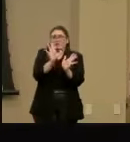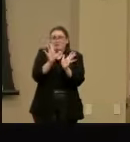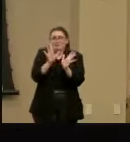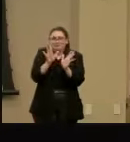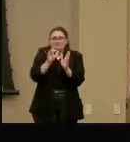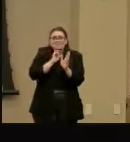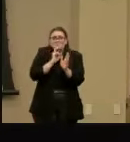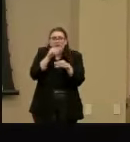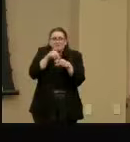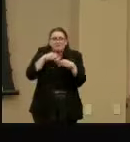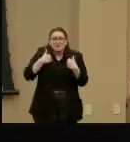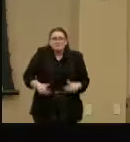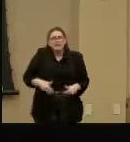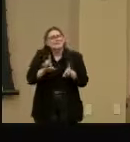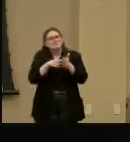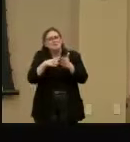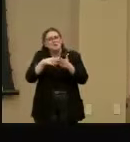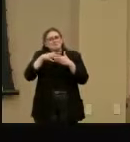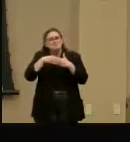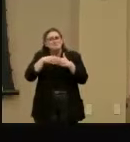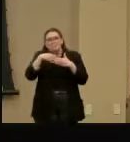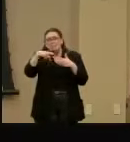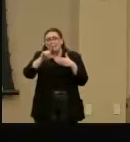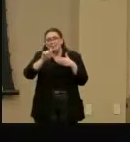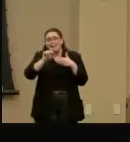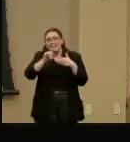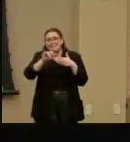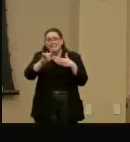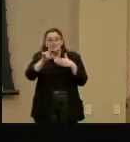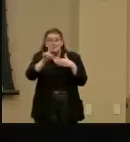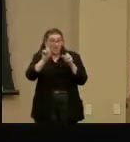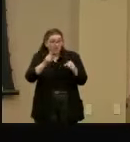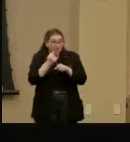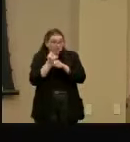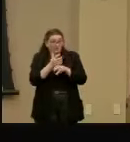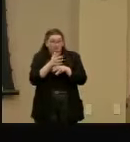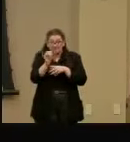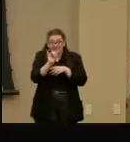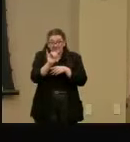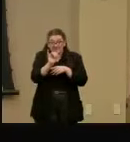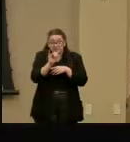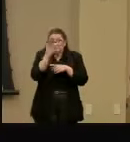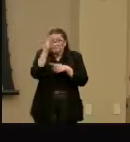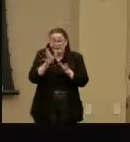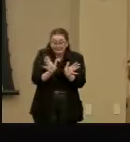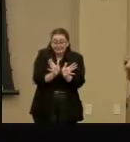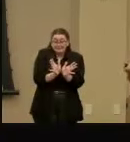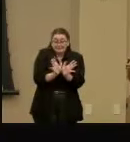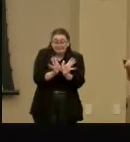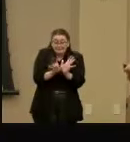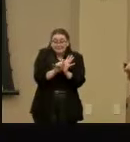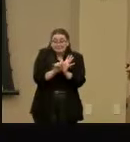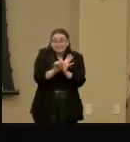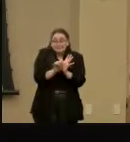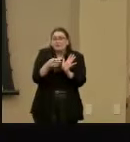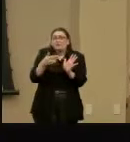little piece of metal. I think some are plastic as well. Could that cause an infection? Because now you have a foreign item in your uterus. There's no data that shows